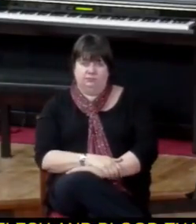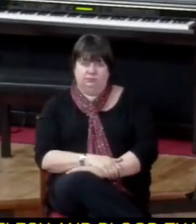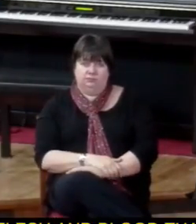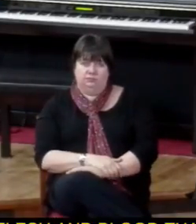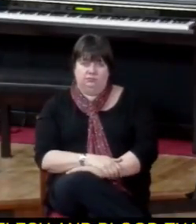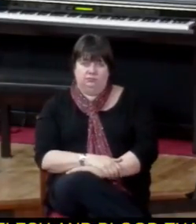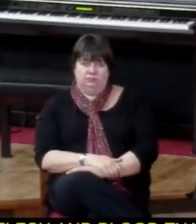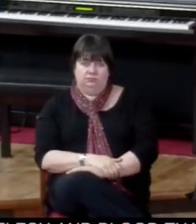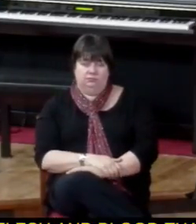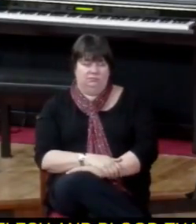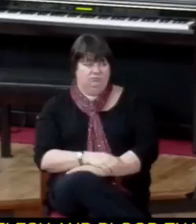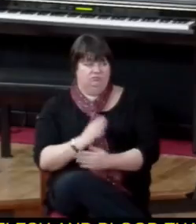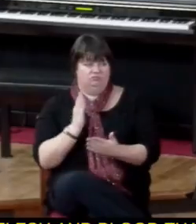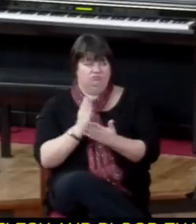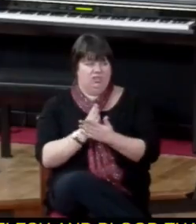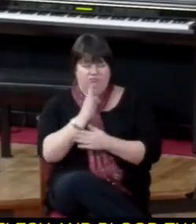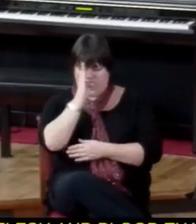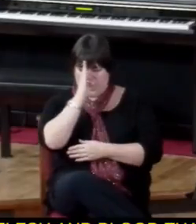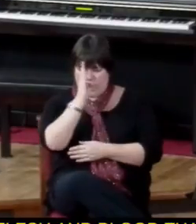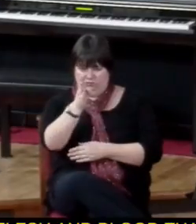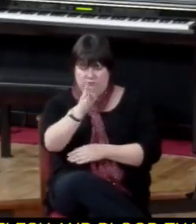Couldn't be more straightforward.